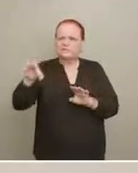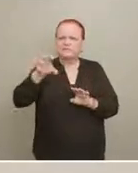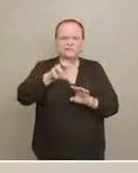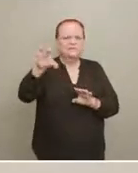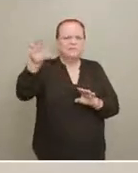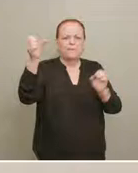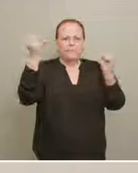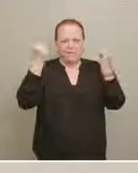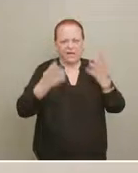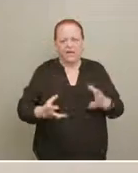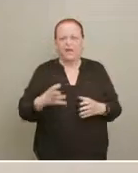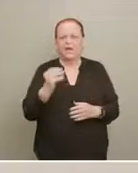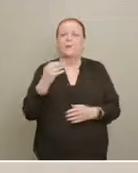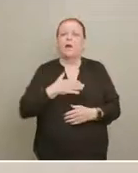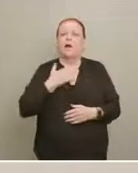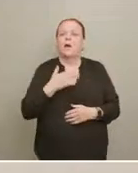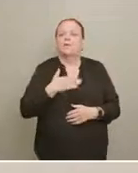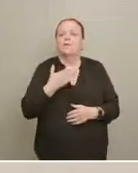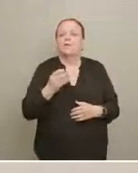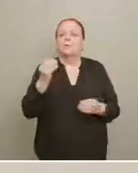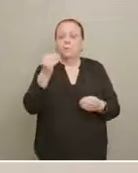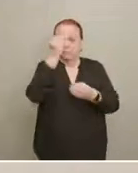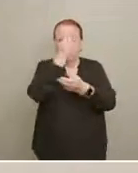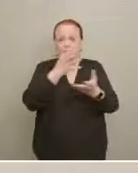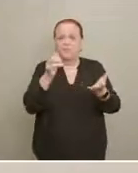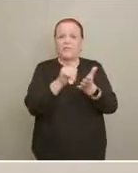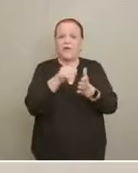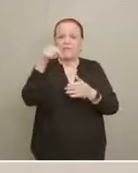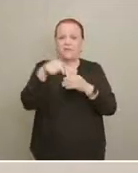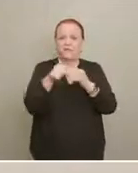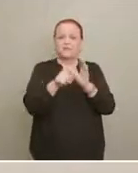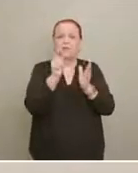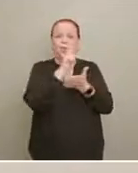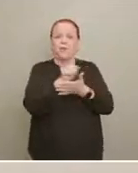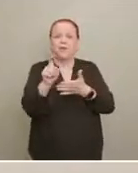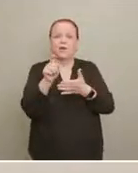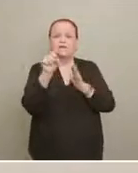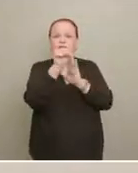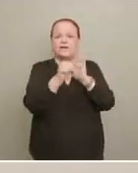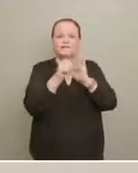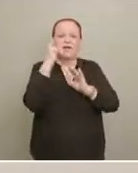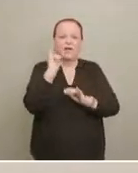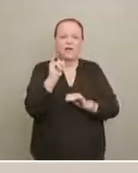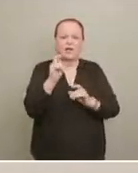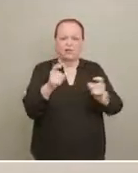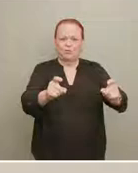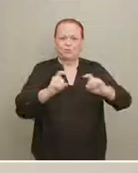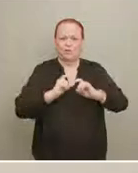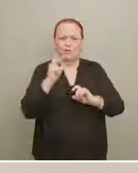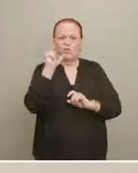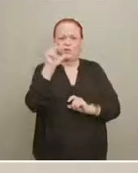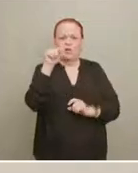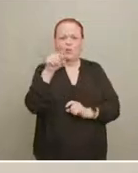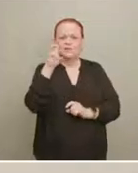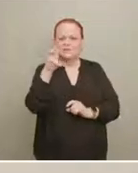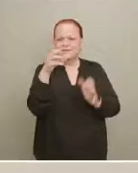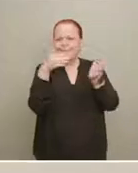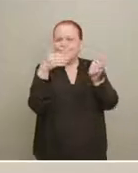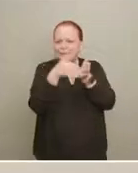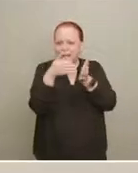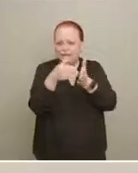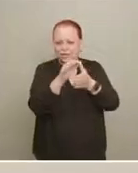happy to report that this week, the state of California granted the county a $3.6 million grant to